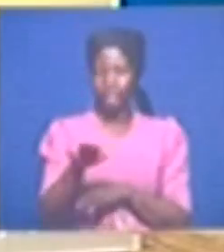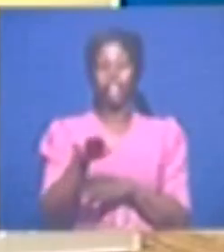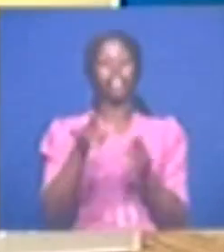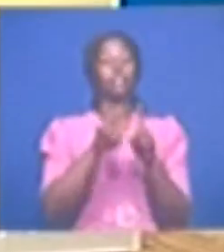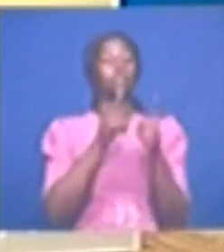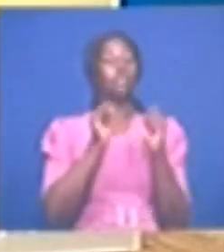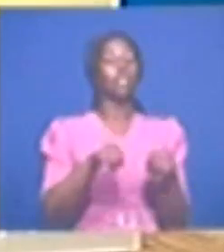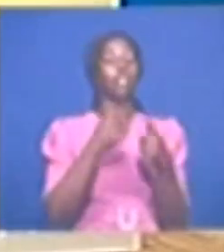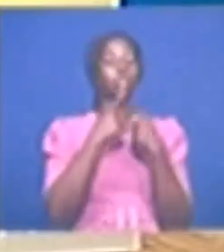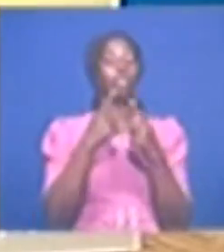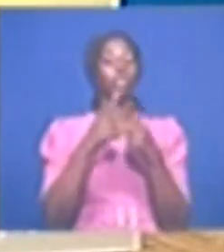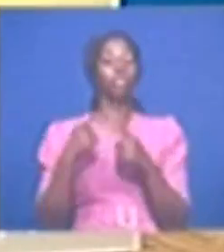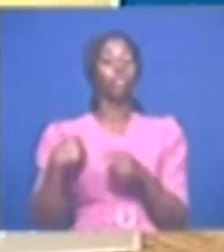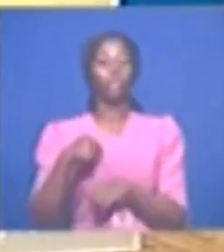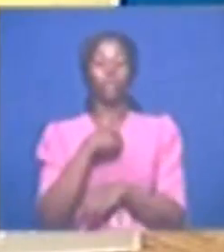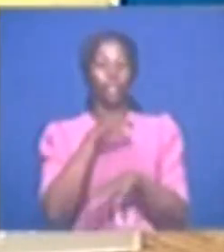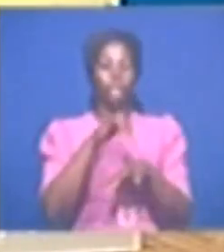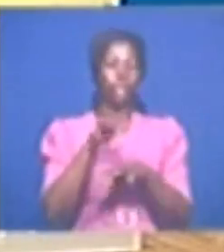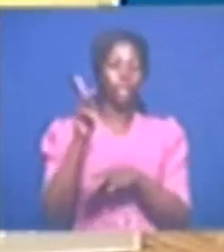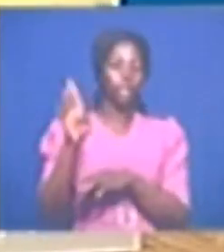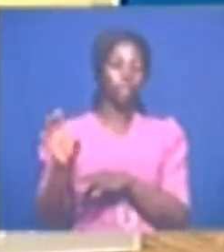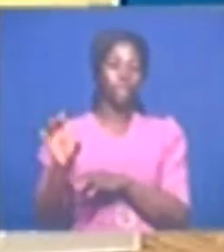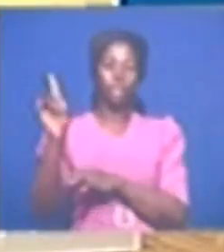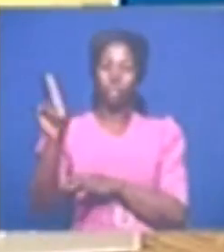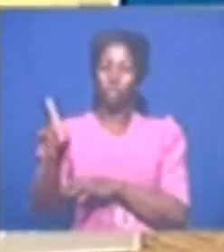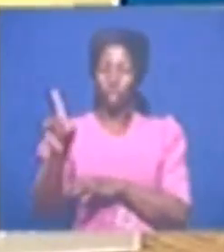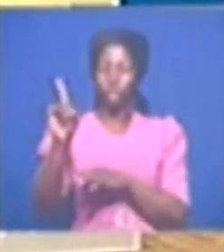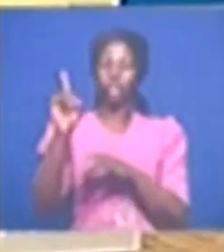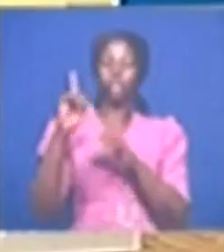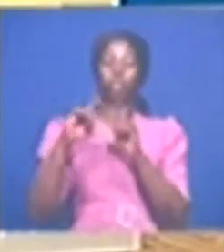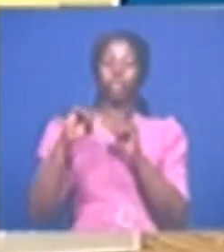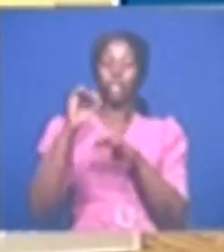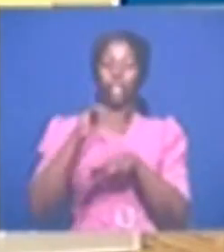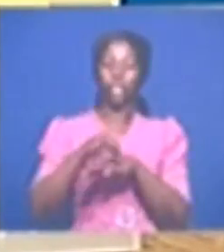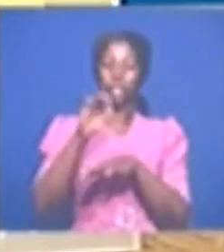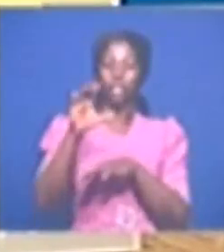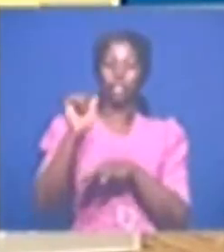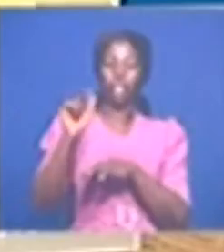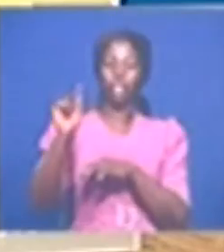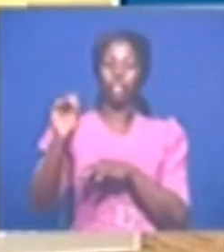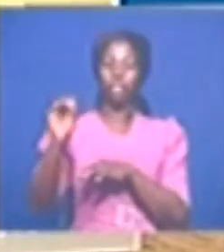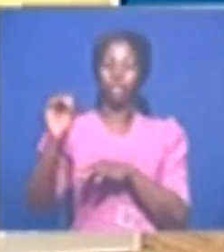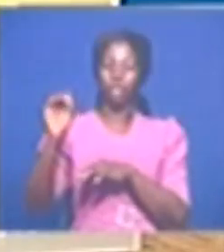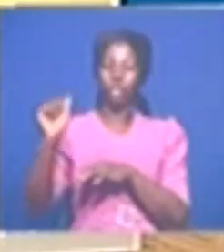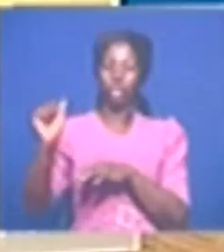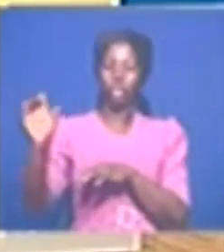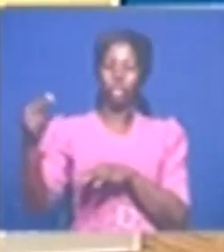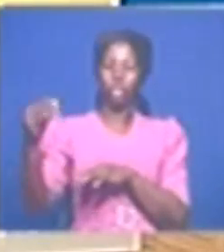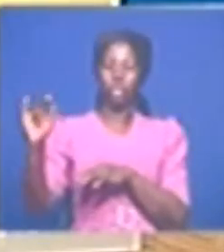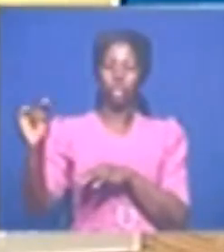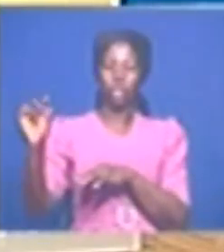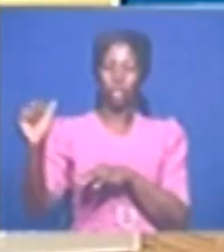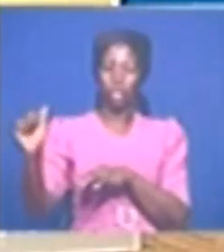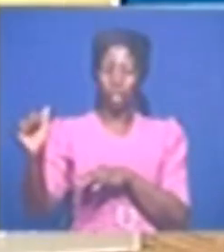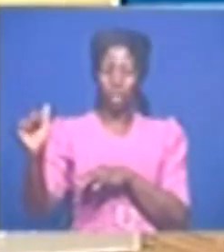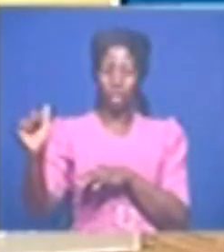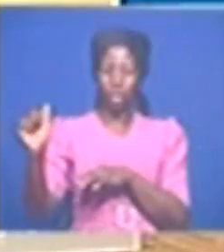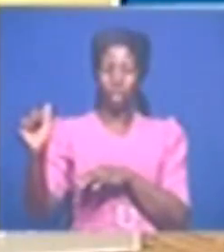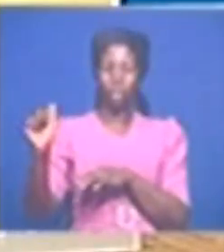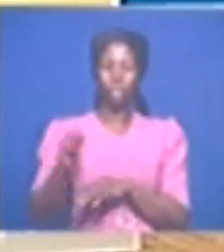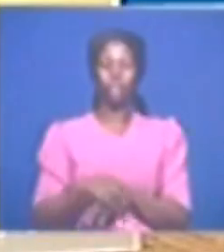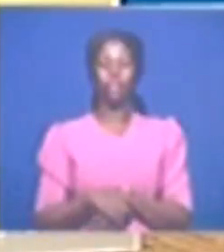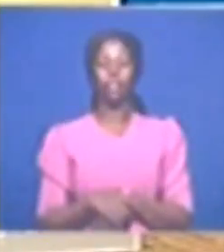us at KBC Channel 1, my Twitter handle at Kato Achenga. Do you support the move to disband the Moi Girls Board of